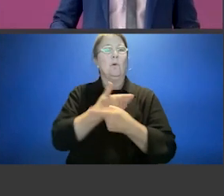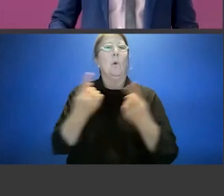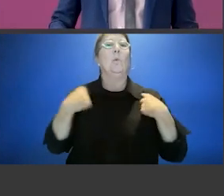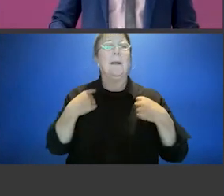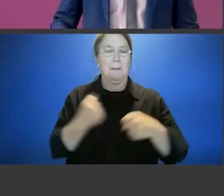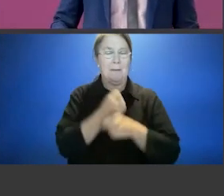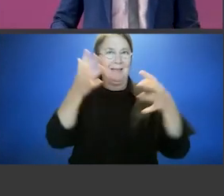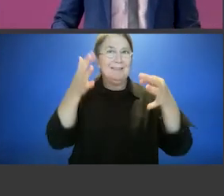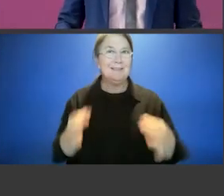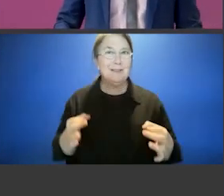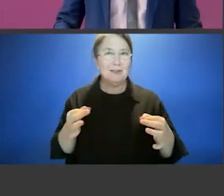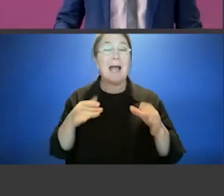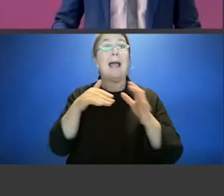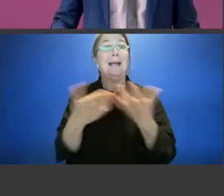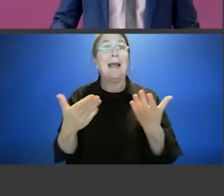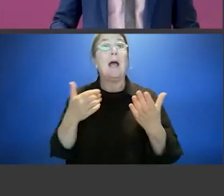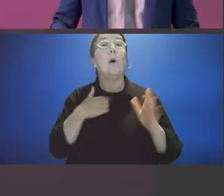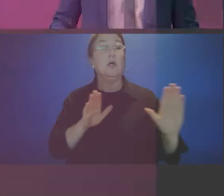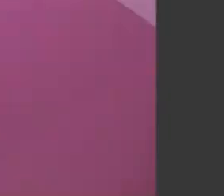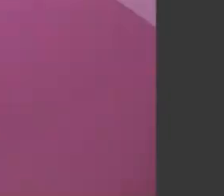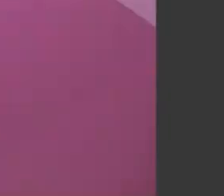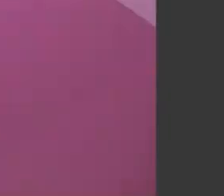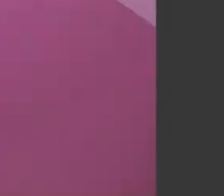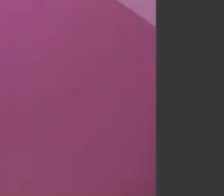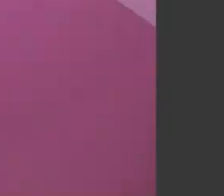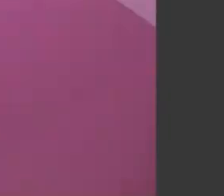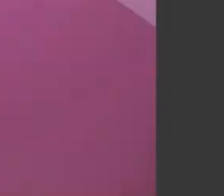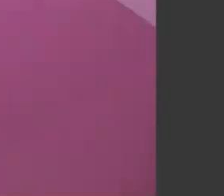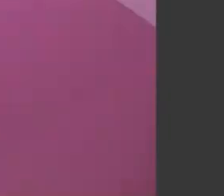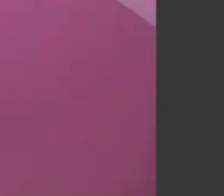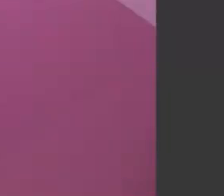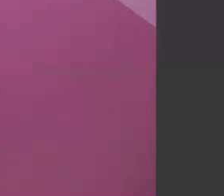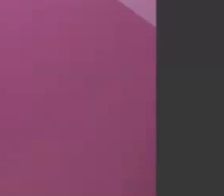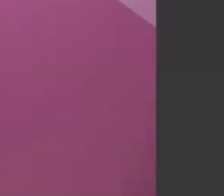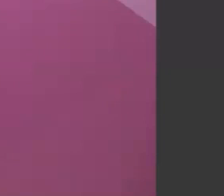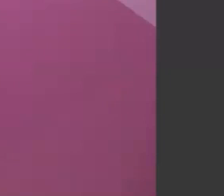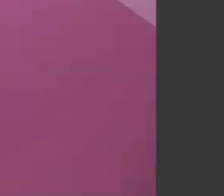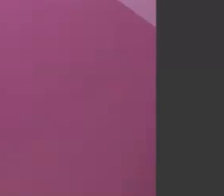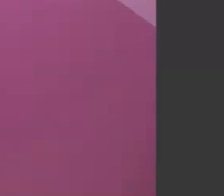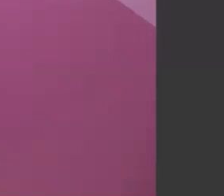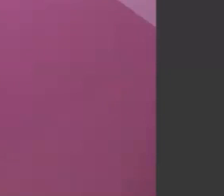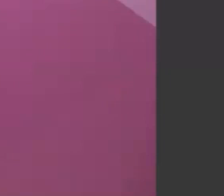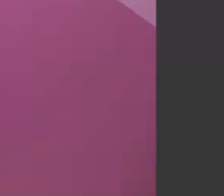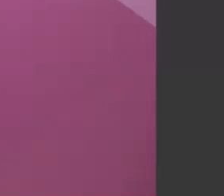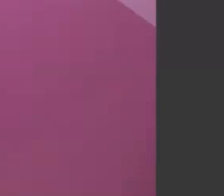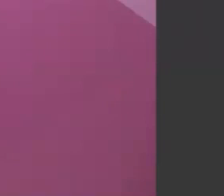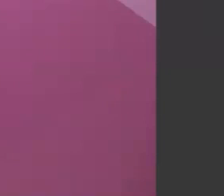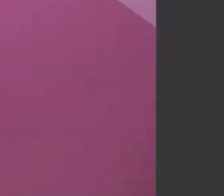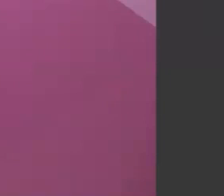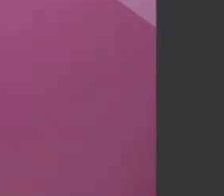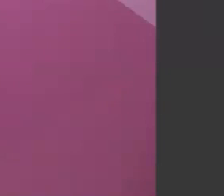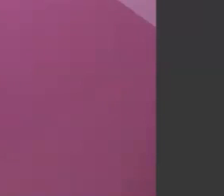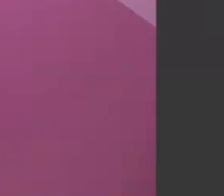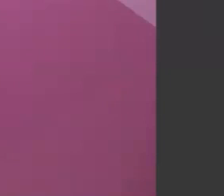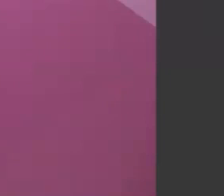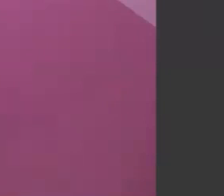hand you over to Sue Kaparelikos, the Director of Assessment and Review at IBAC, to talk about what happens when IBAC assesses